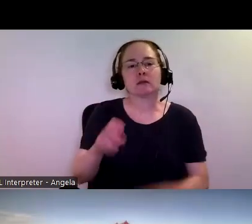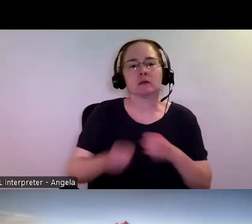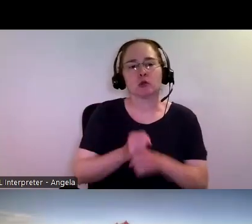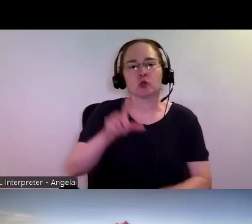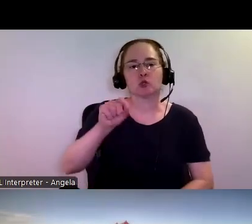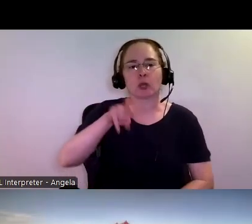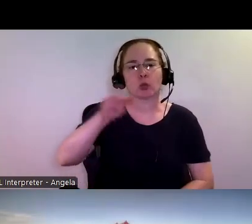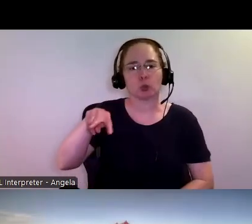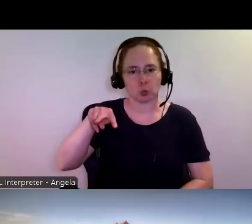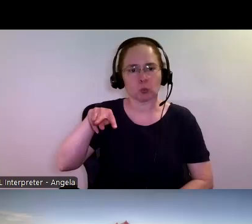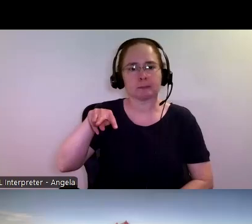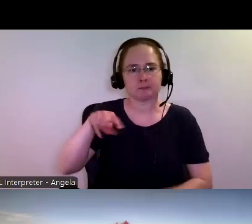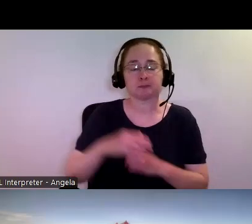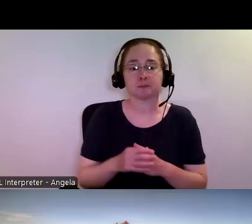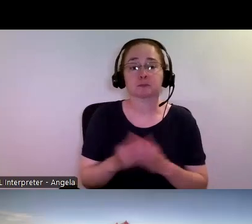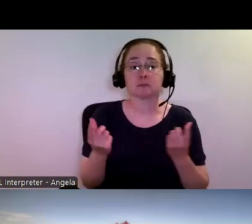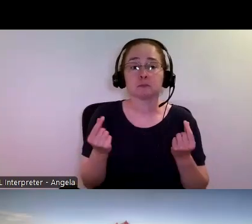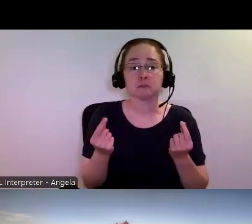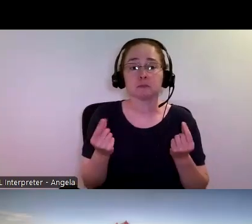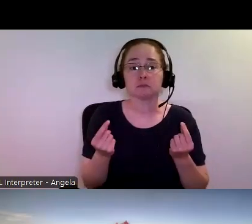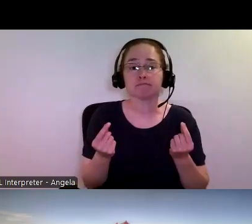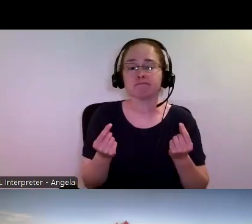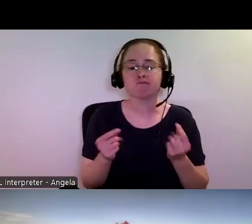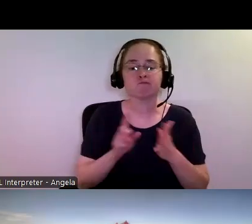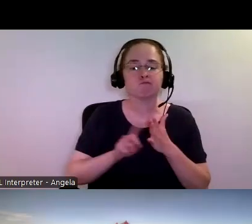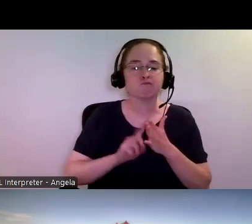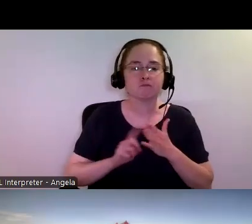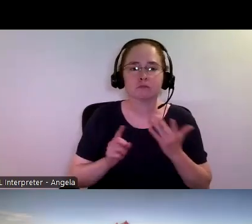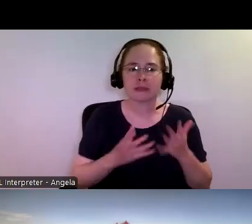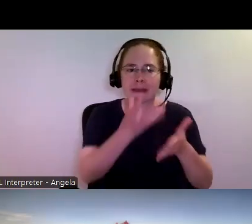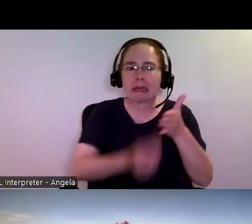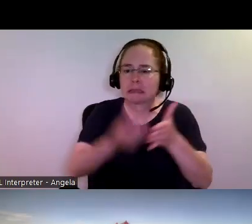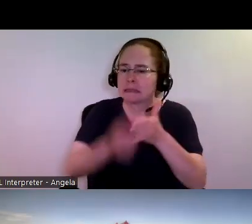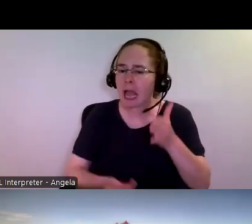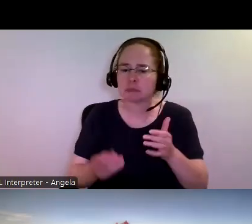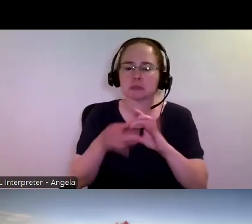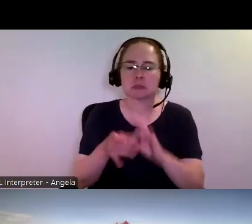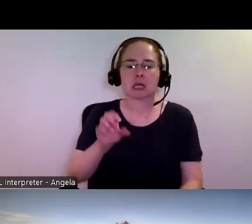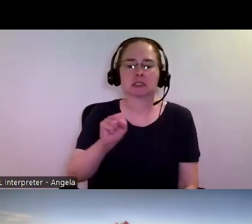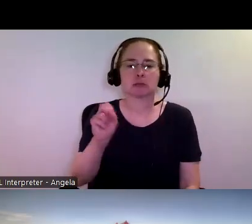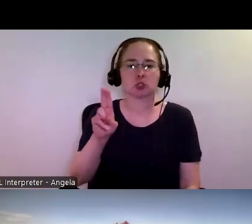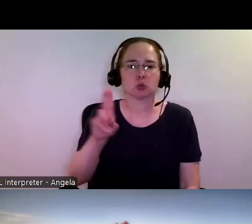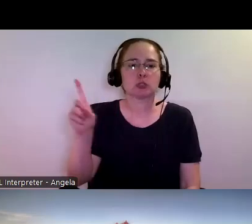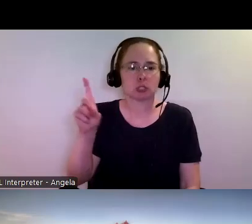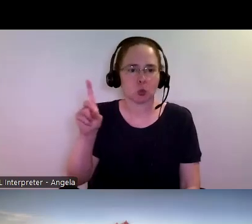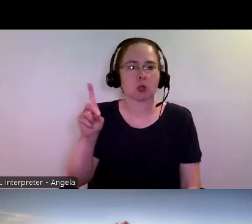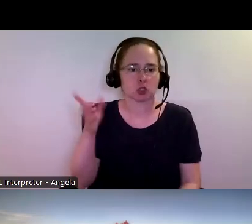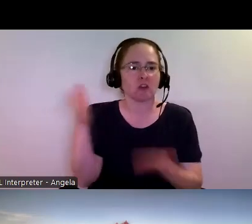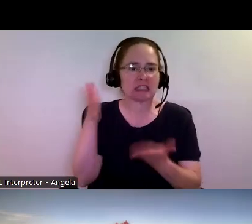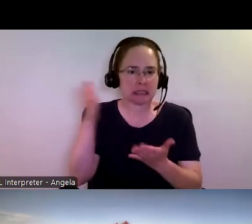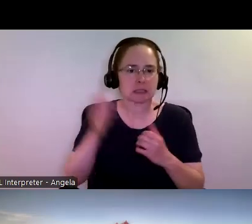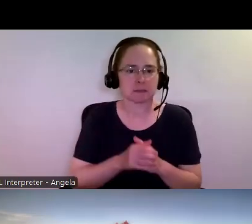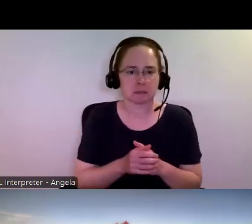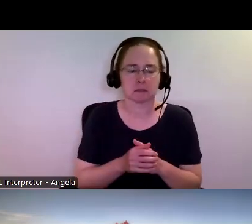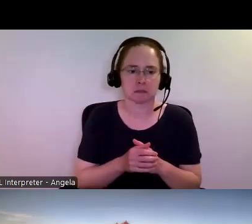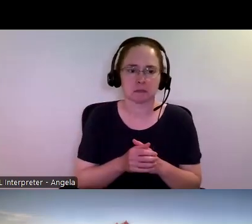2022, where we were looking at what were our gaps in our substance use disorder services.